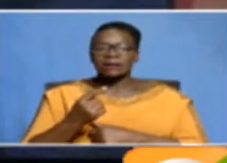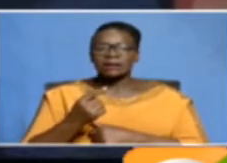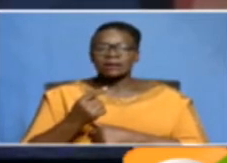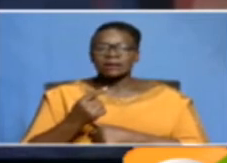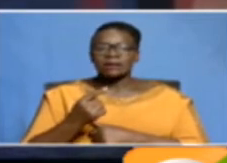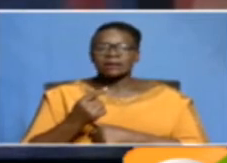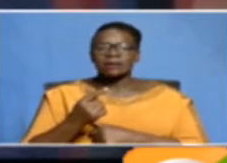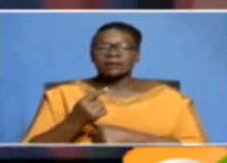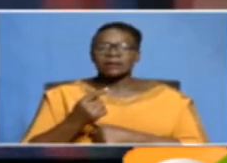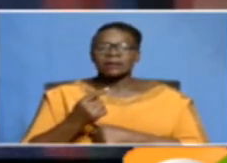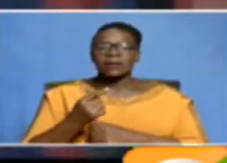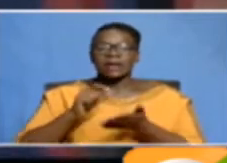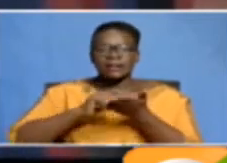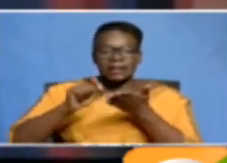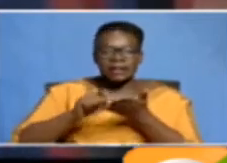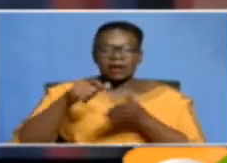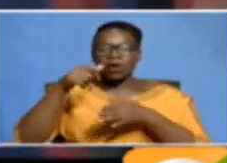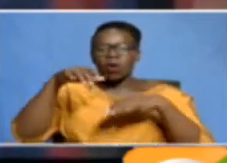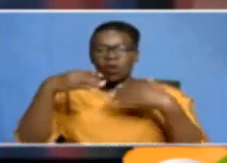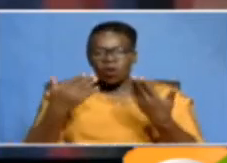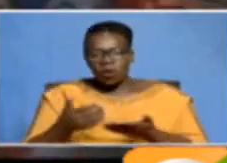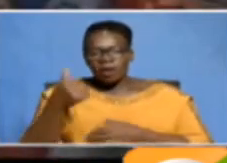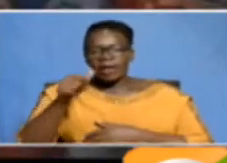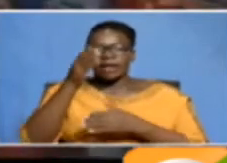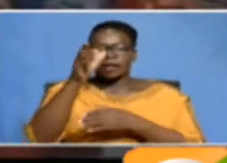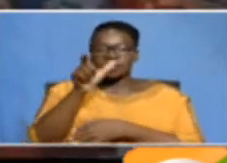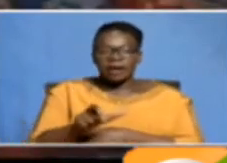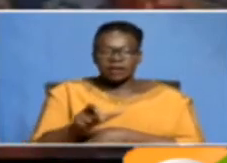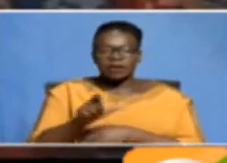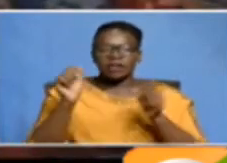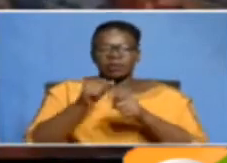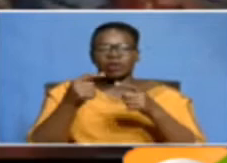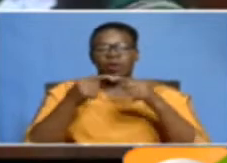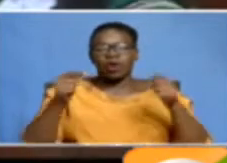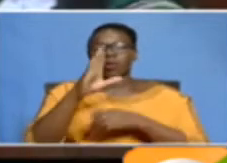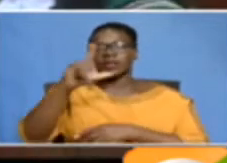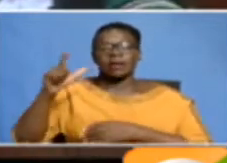or anybody cannot fight a bill before the House.